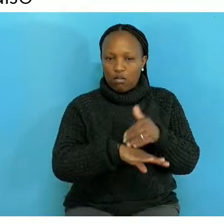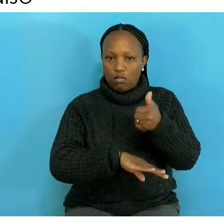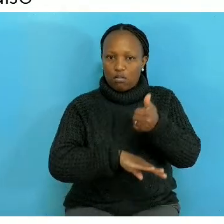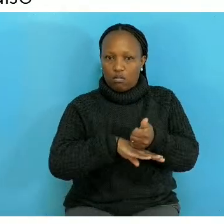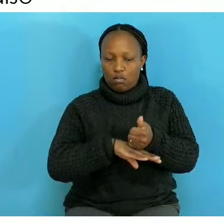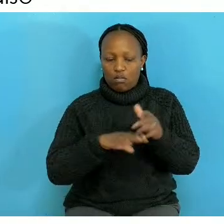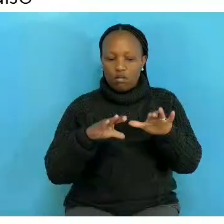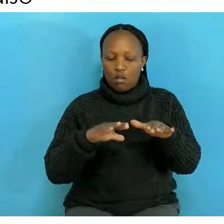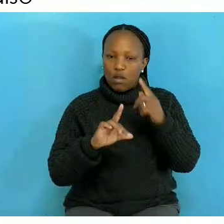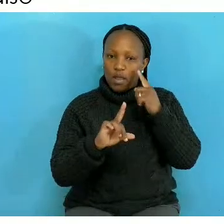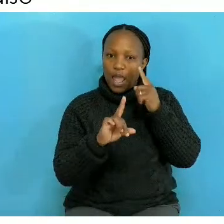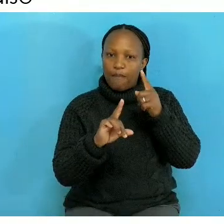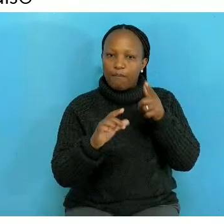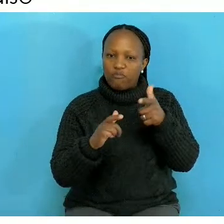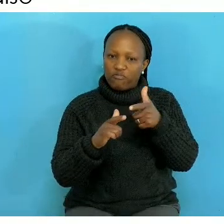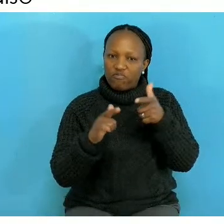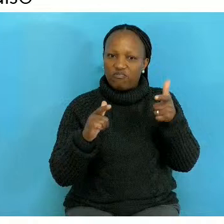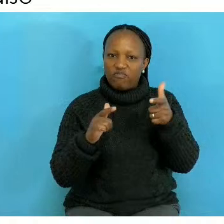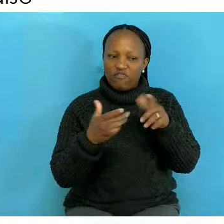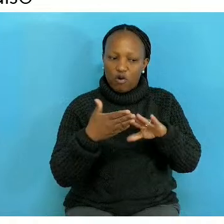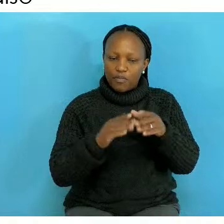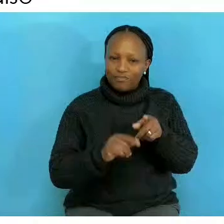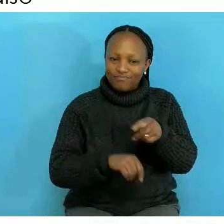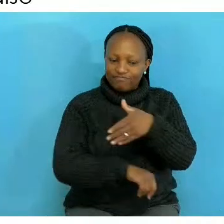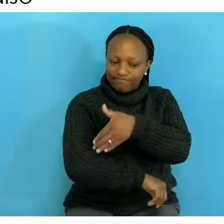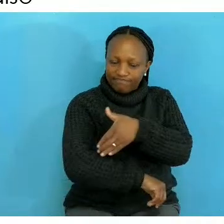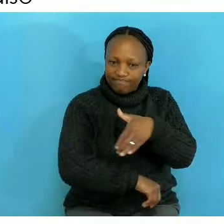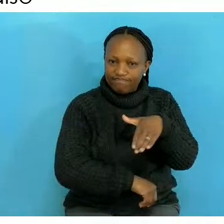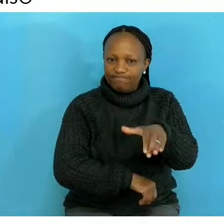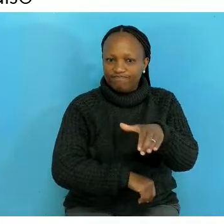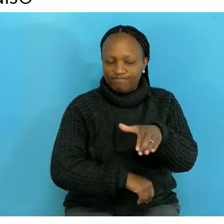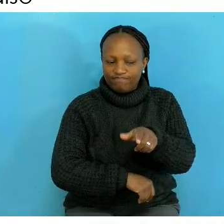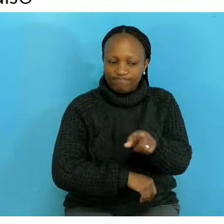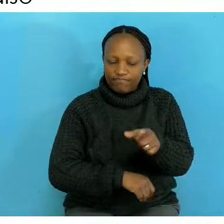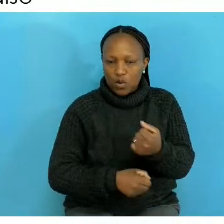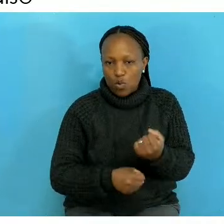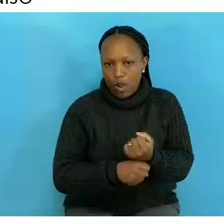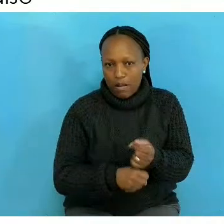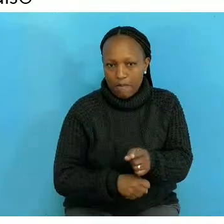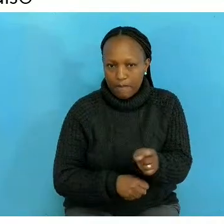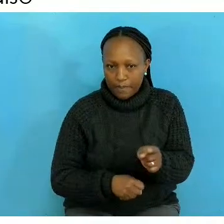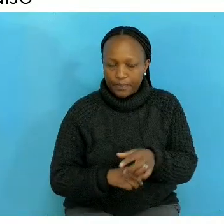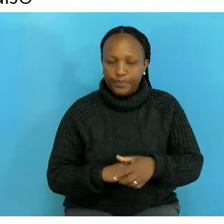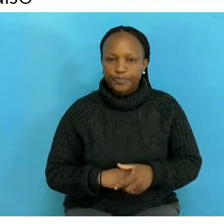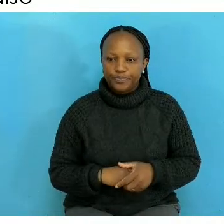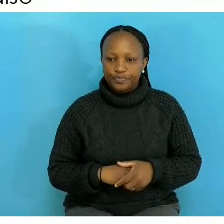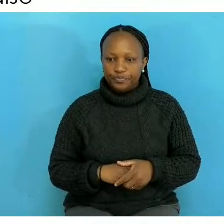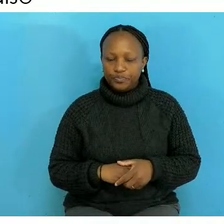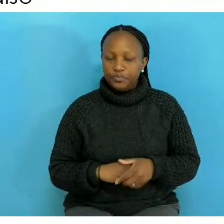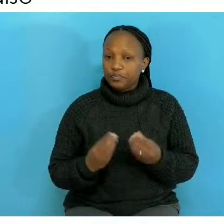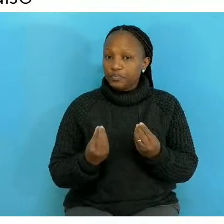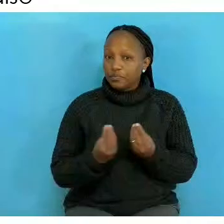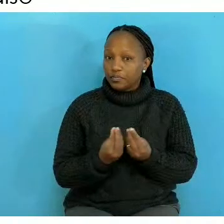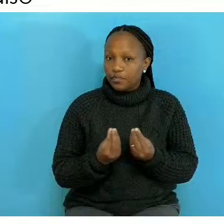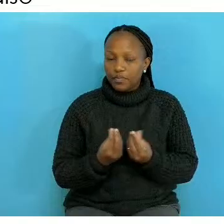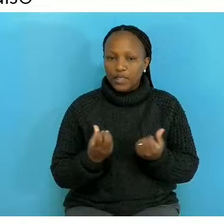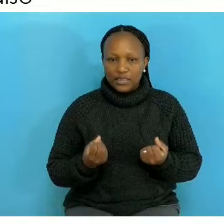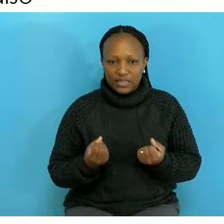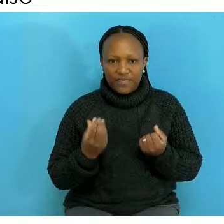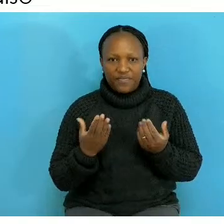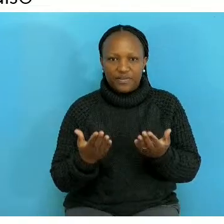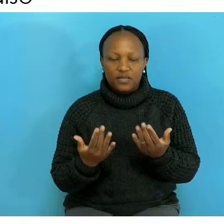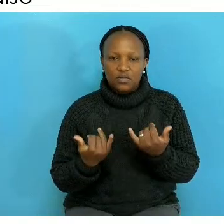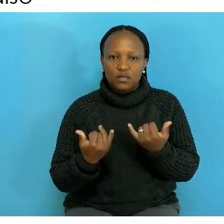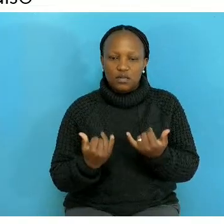grow and empower the community where we operate. We also have goods and services that have increased